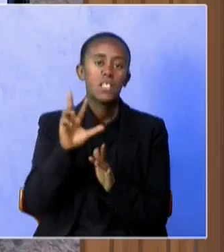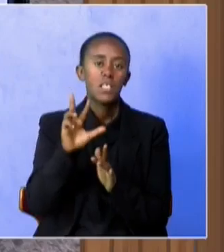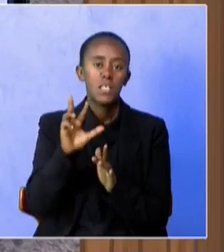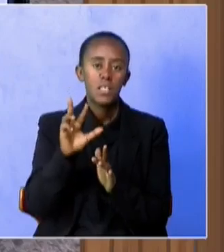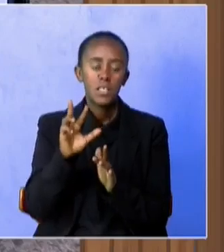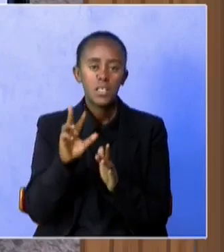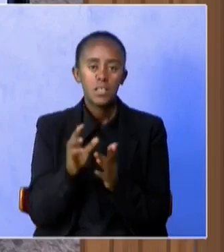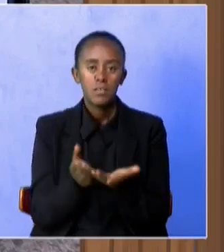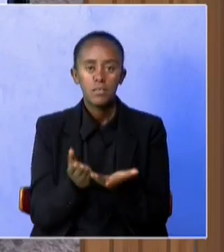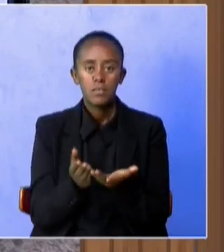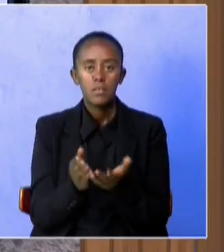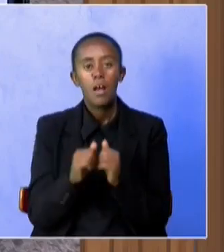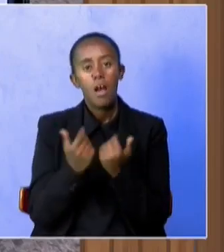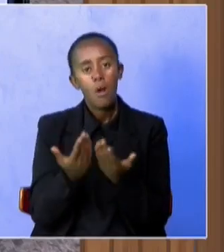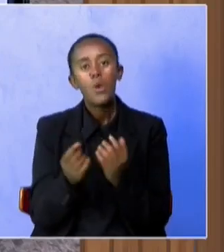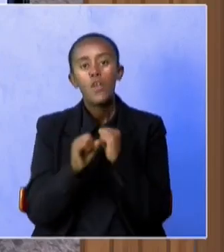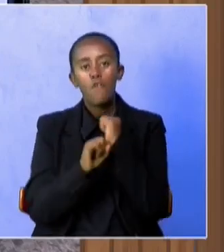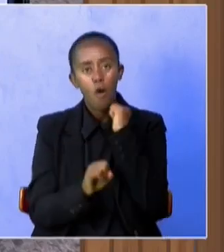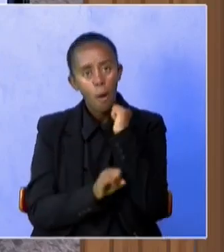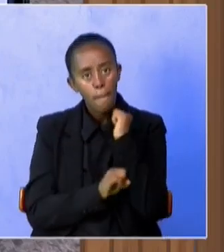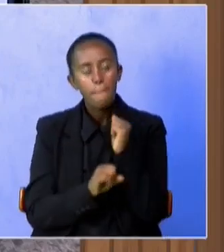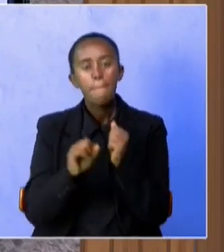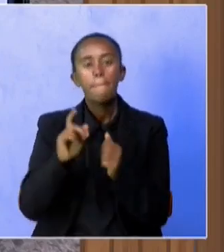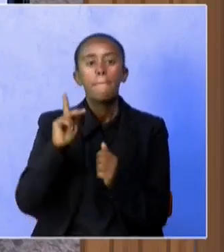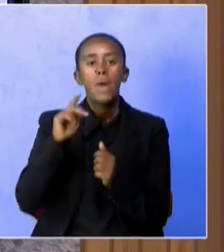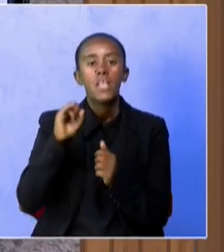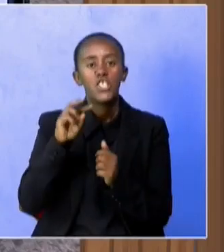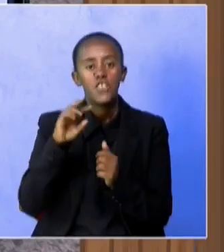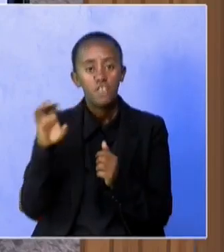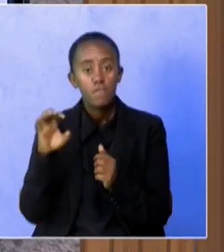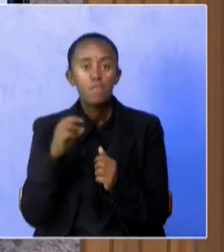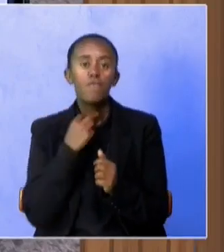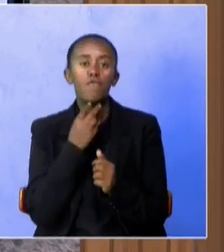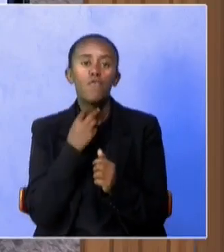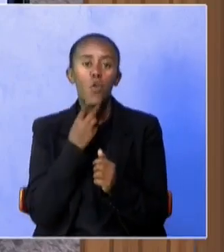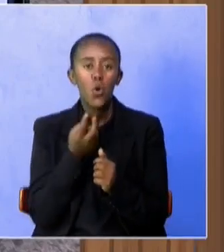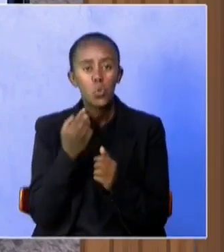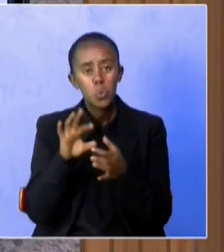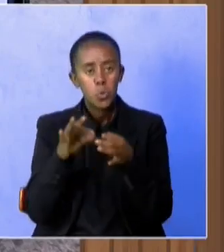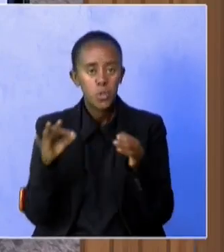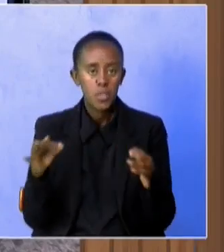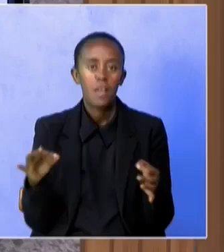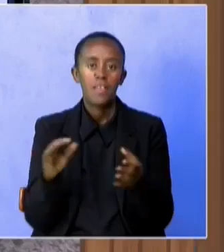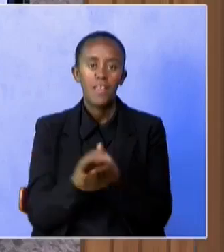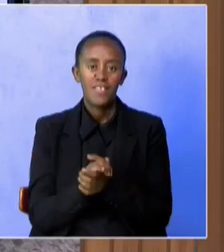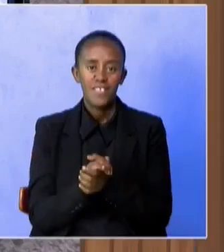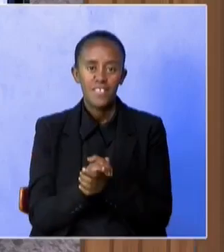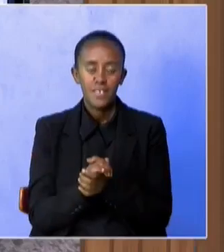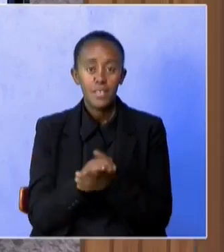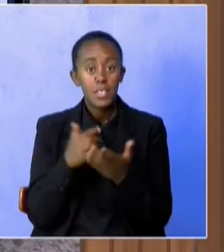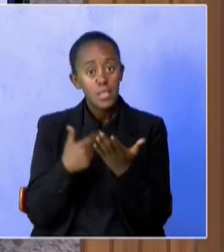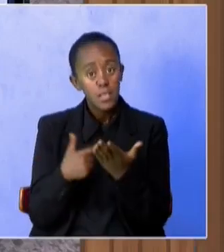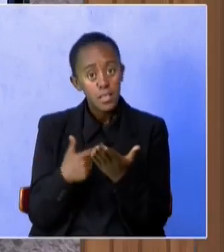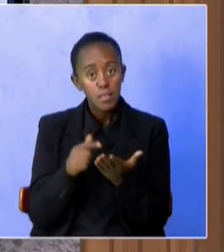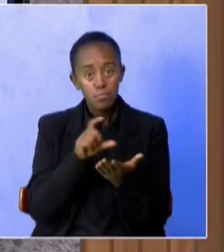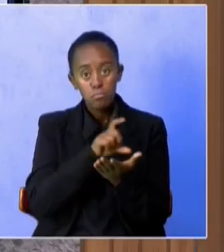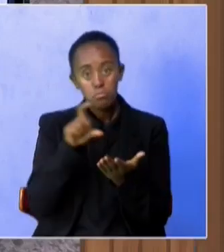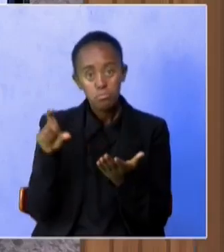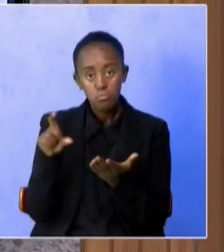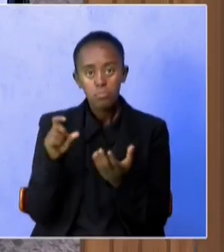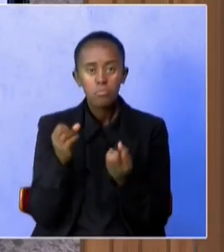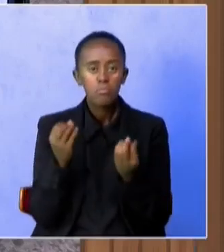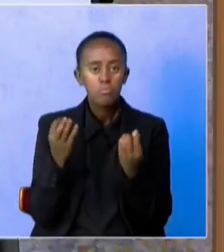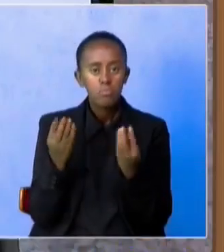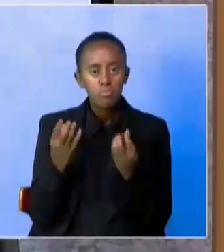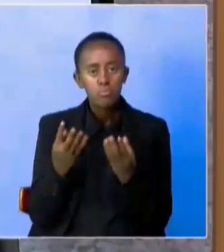a passive voice or a passive sentence. And we said many others about an